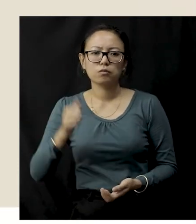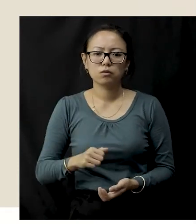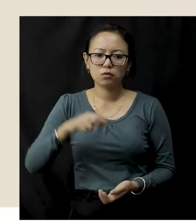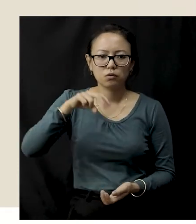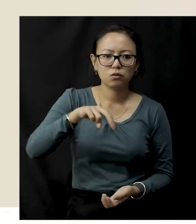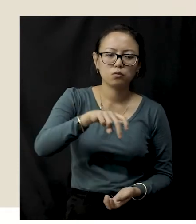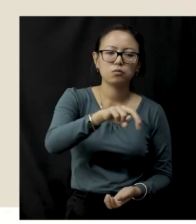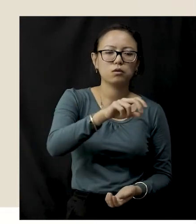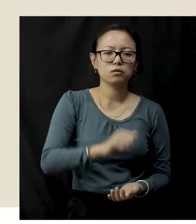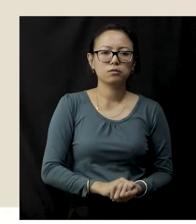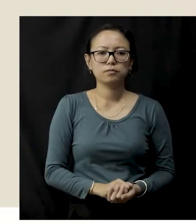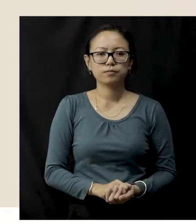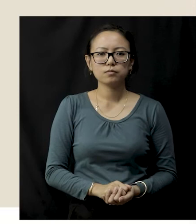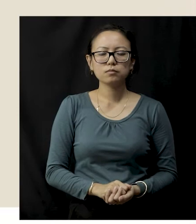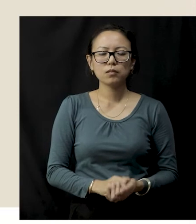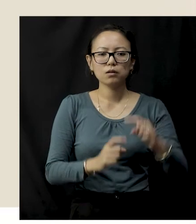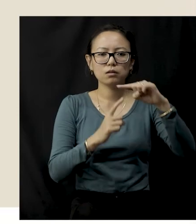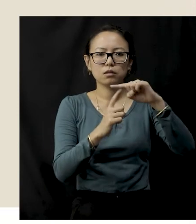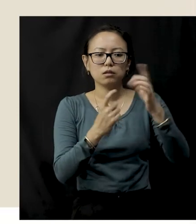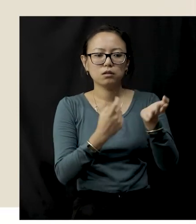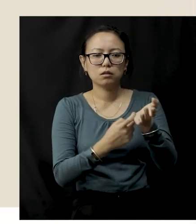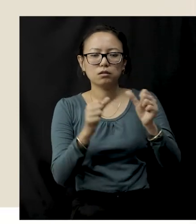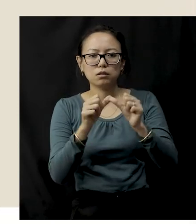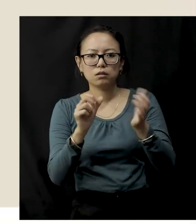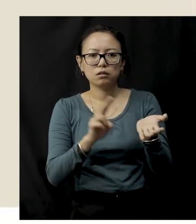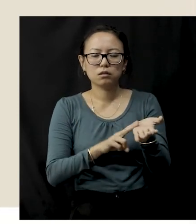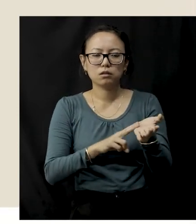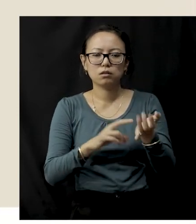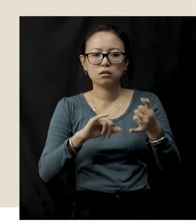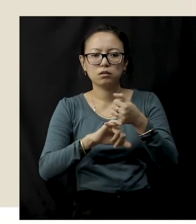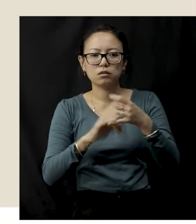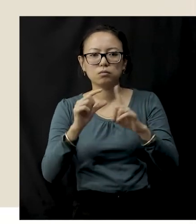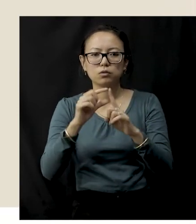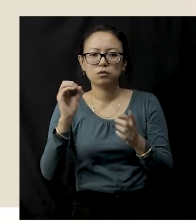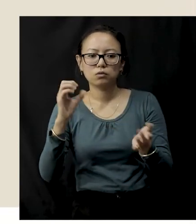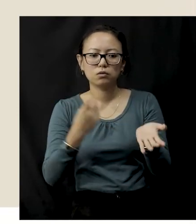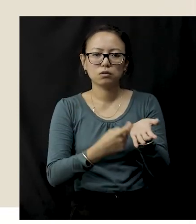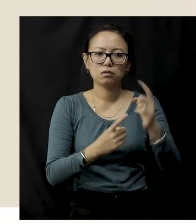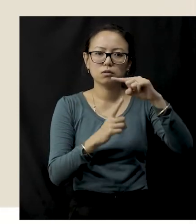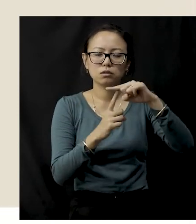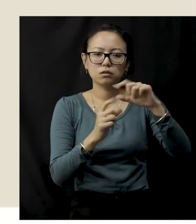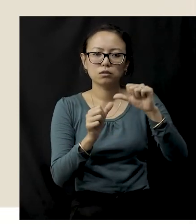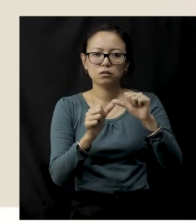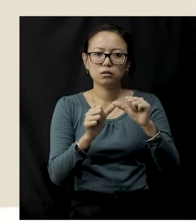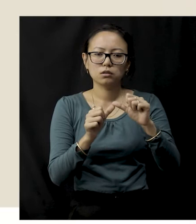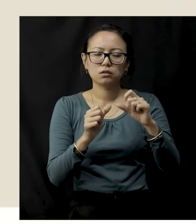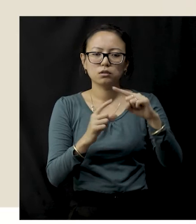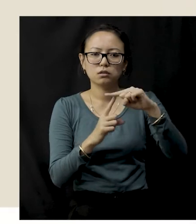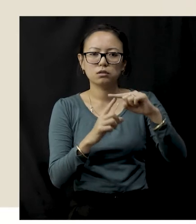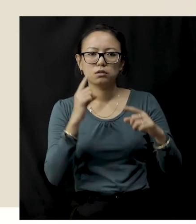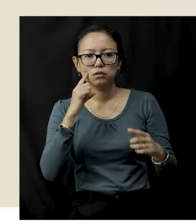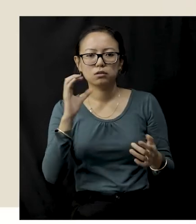transportation, I've already told you, it means going from one place to another or taking things from one